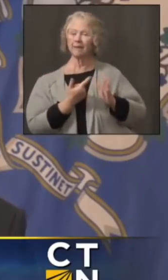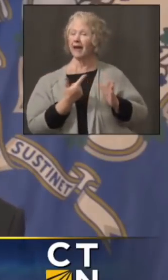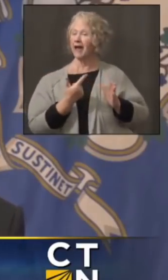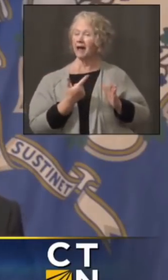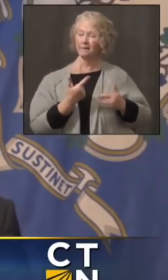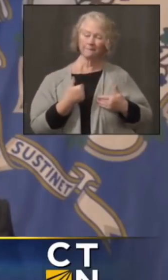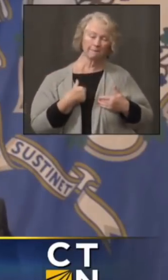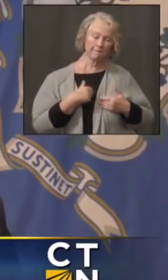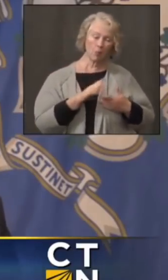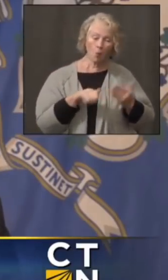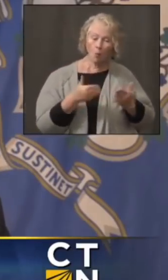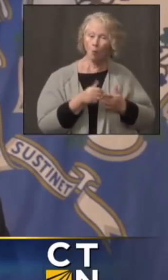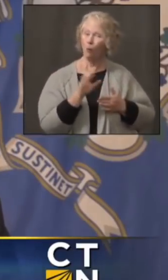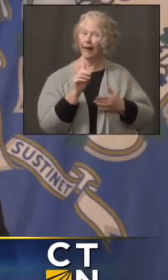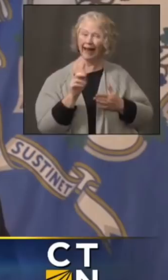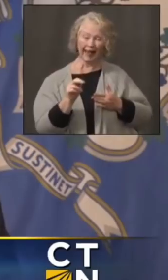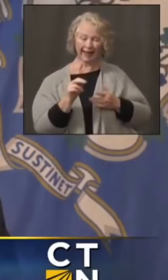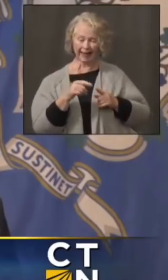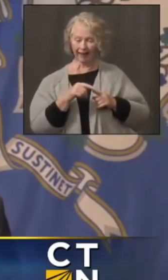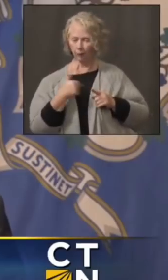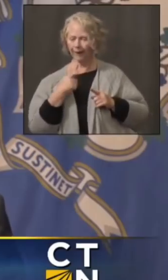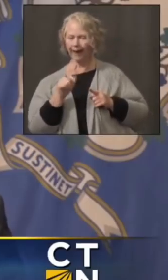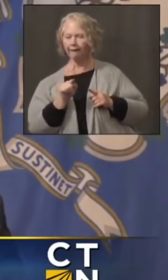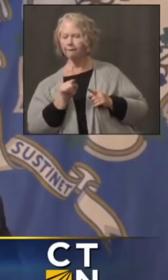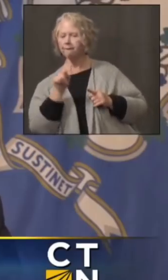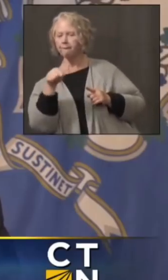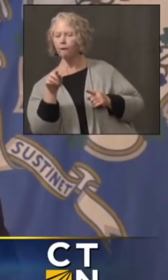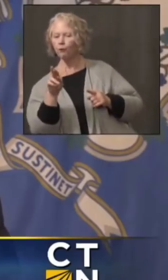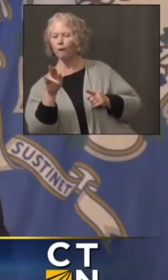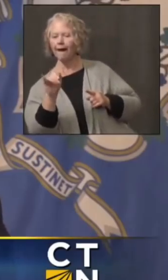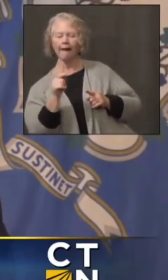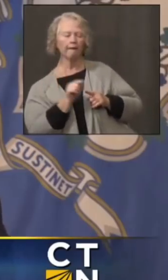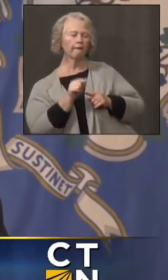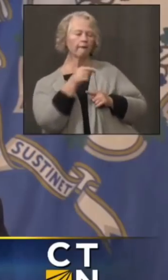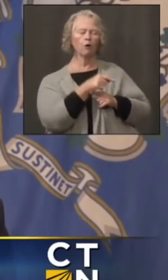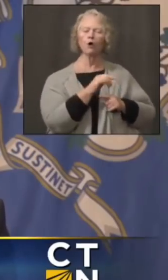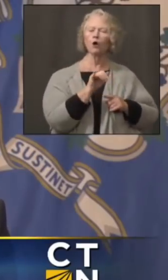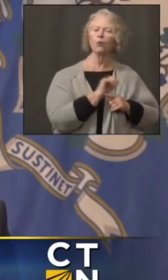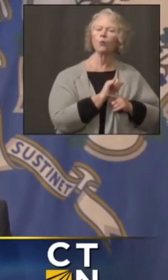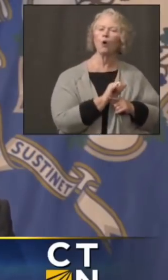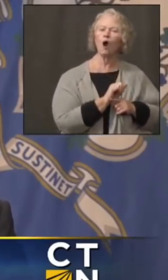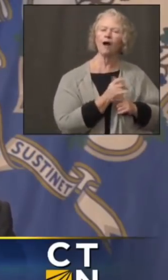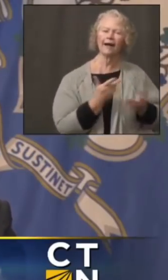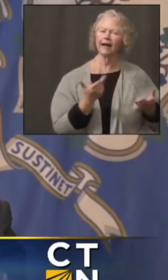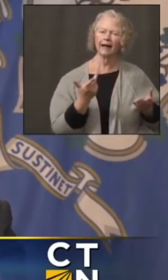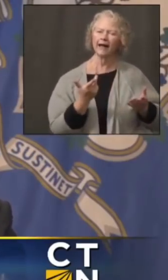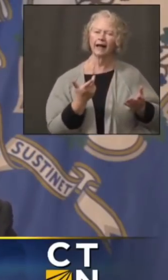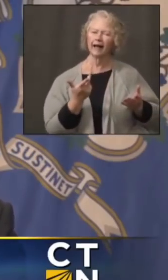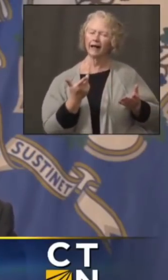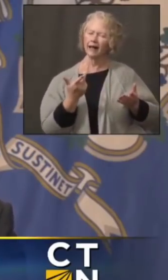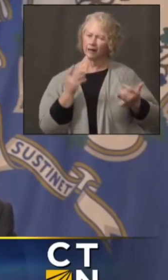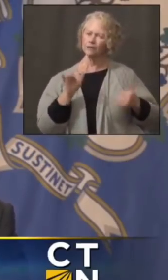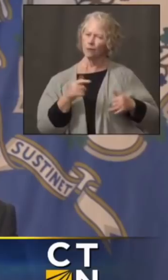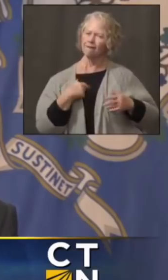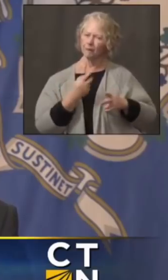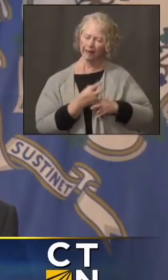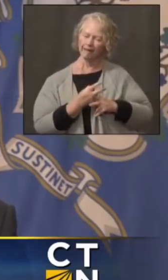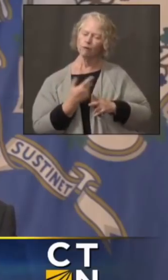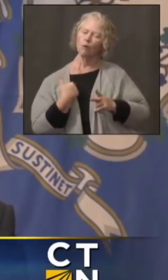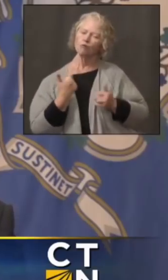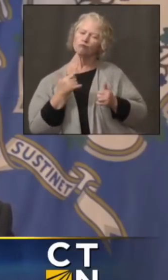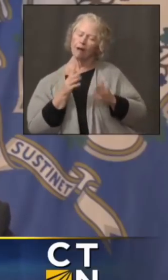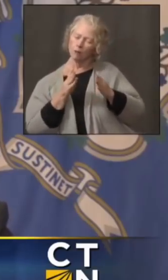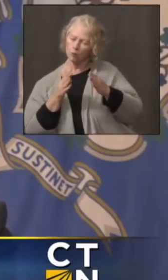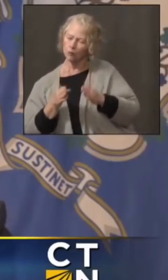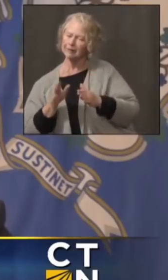right across the border to Rhode Island and New York. So I think right now we're going to target on those towns